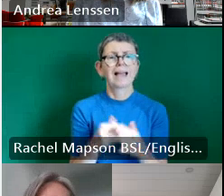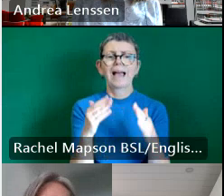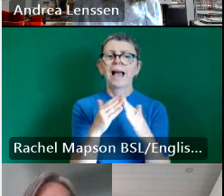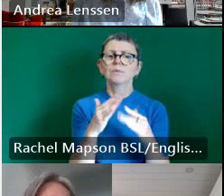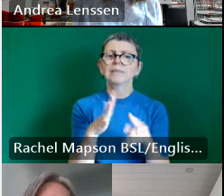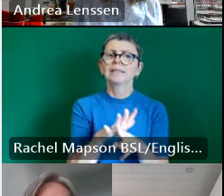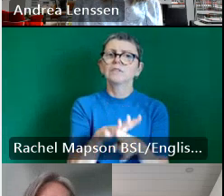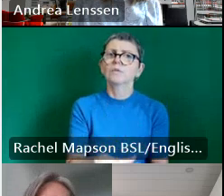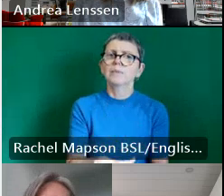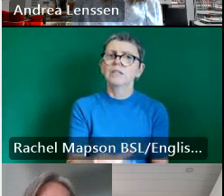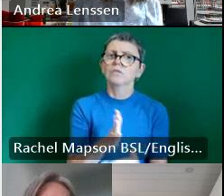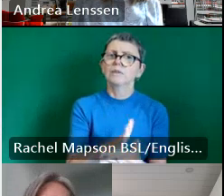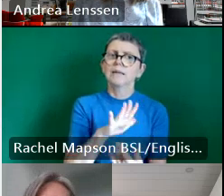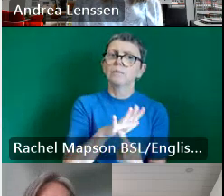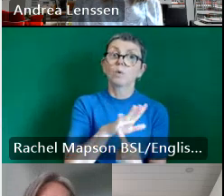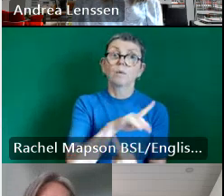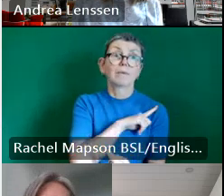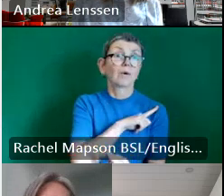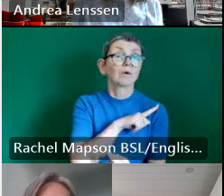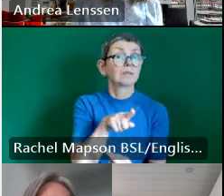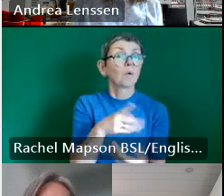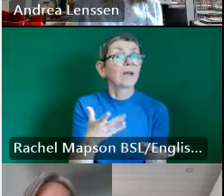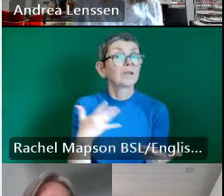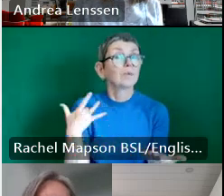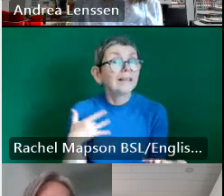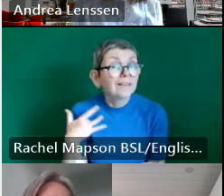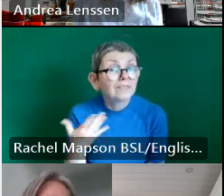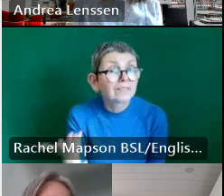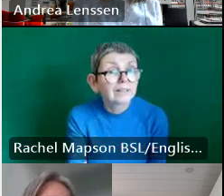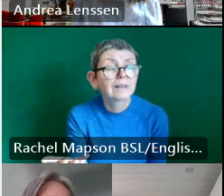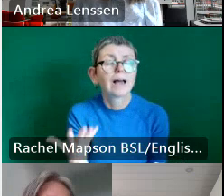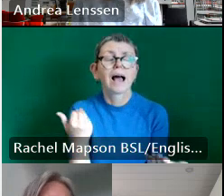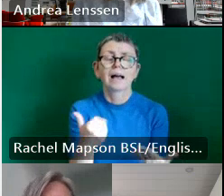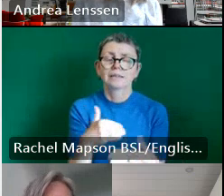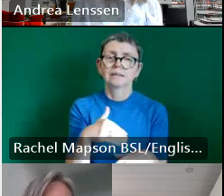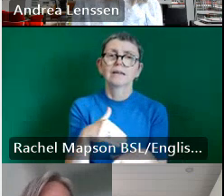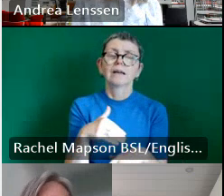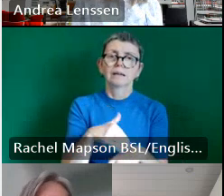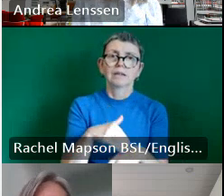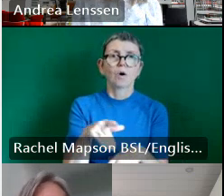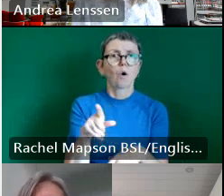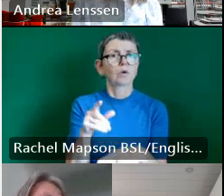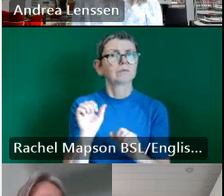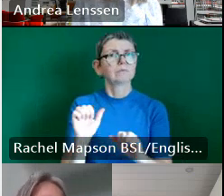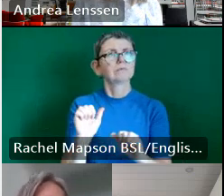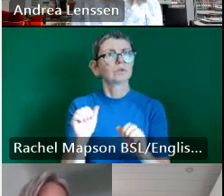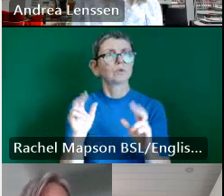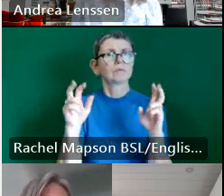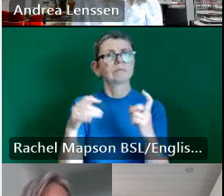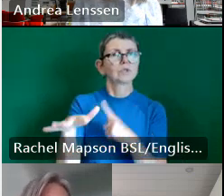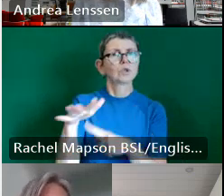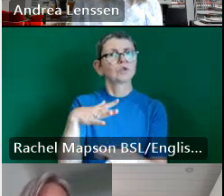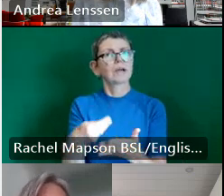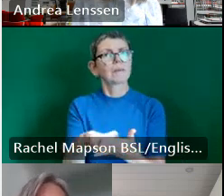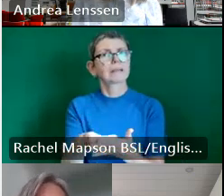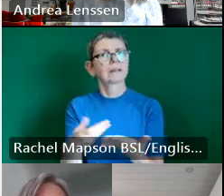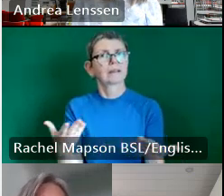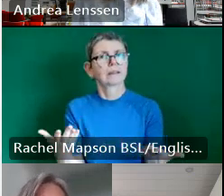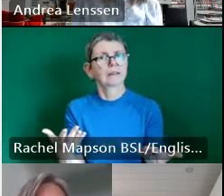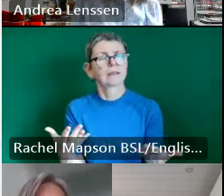where people live, again, has a direct impact on the resources they have available to them. And if we think back